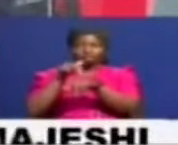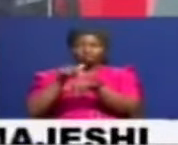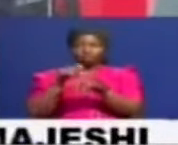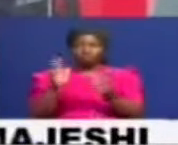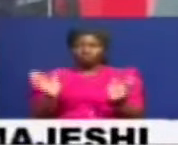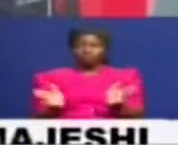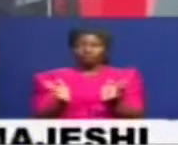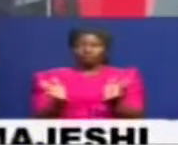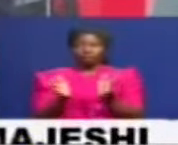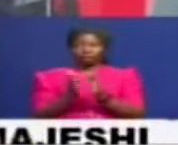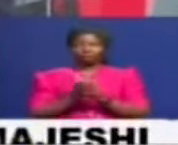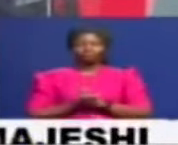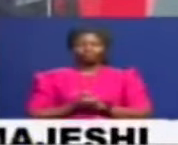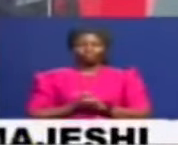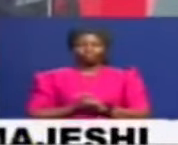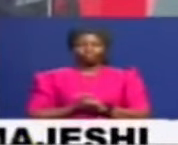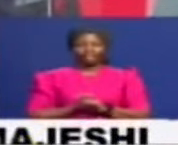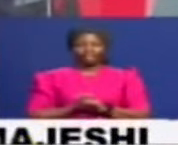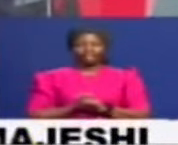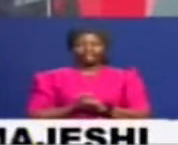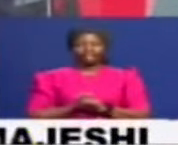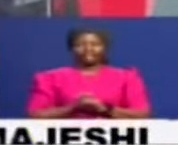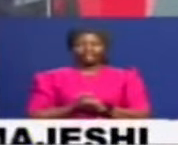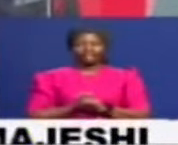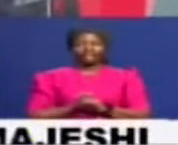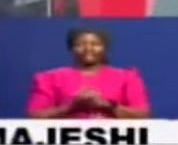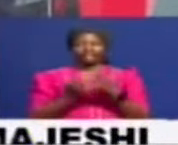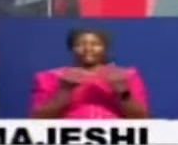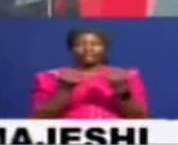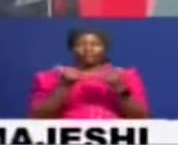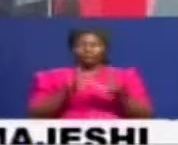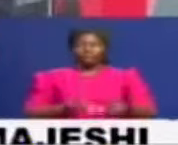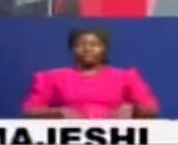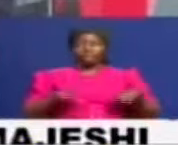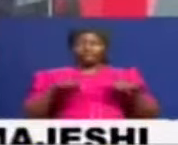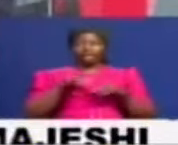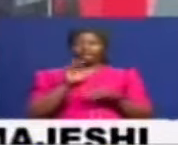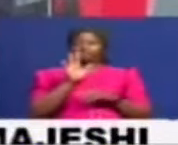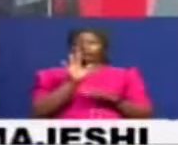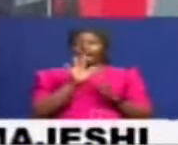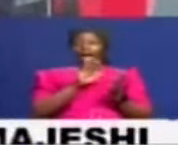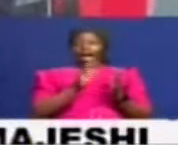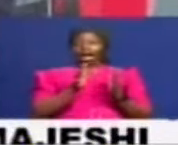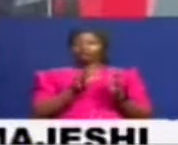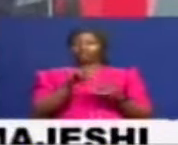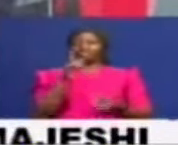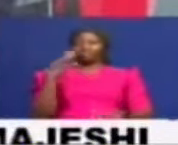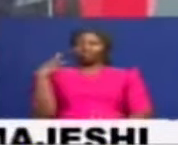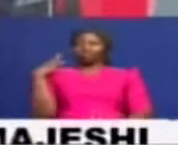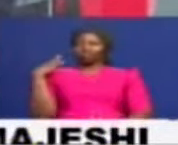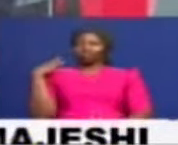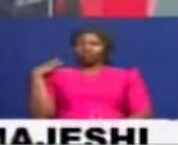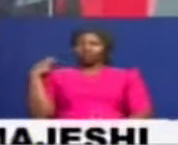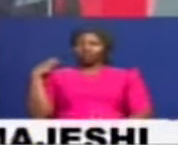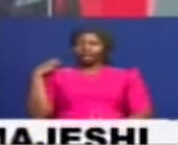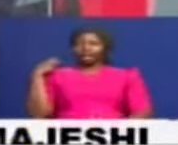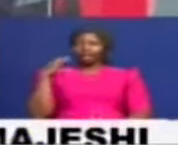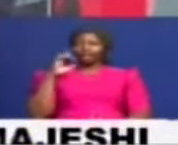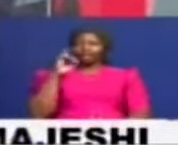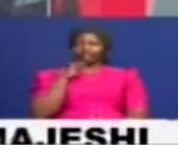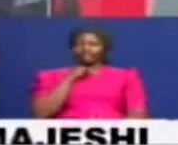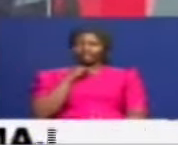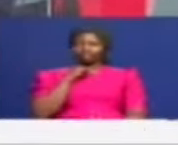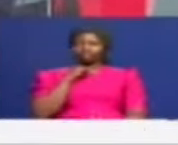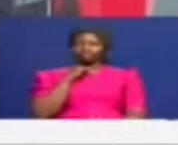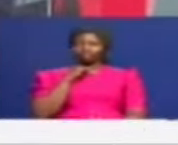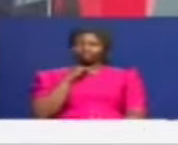military honors and memorial service being conducted at the Ulinzi Sports Complex in Langata, Nairobi County, from